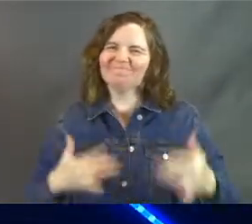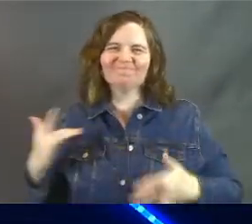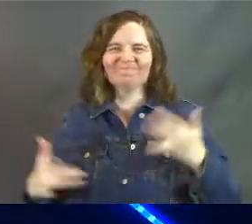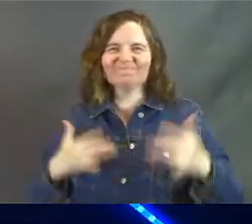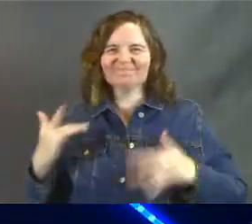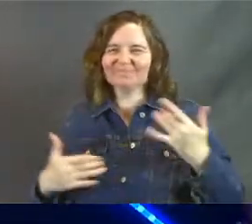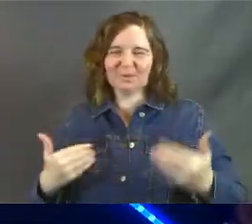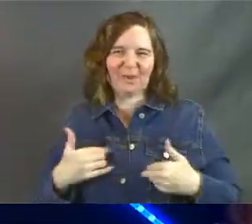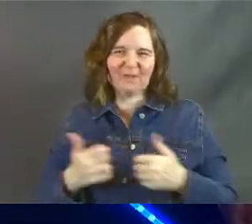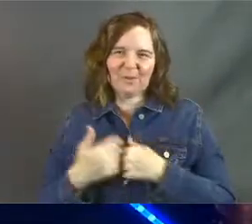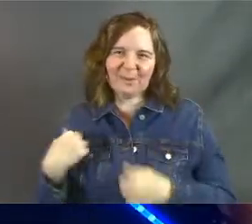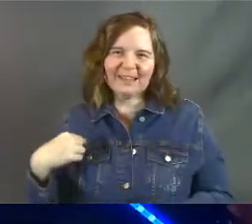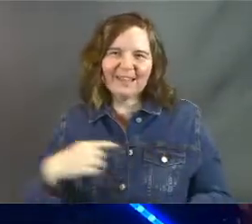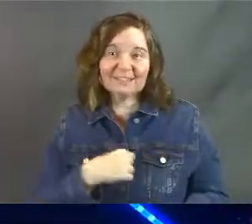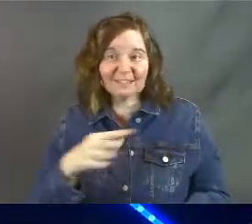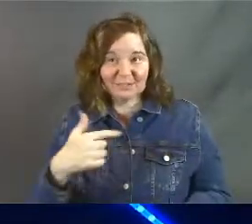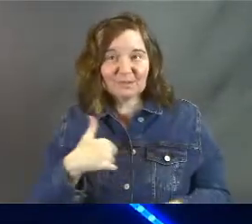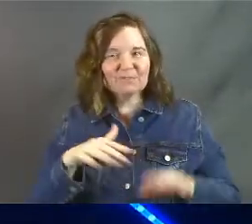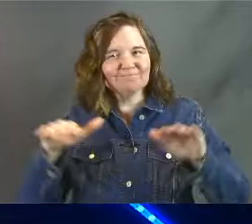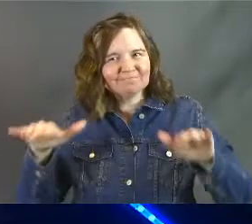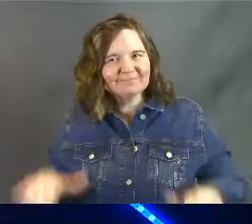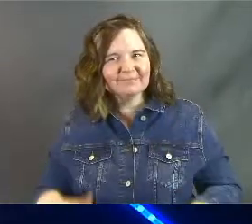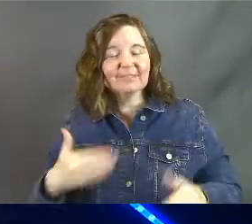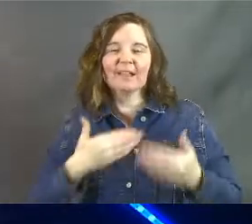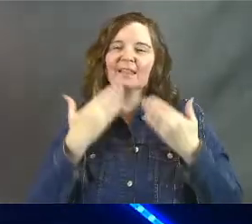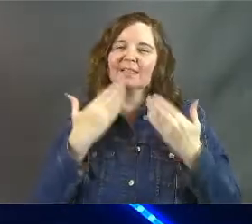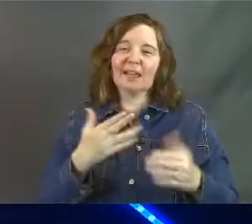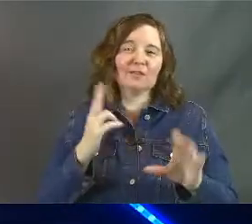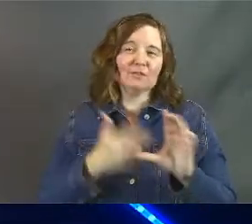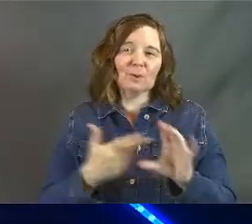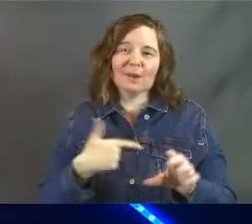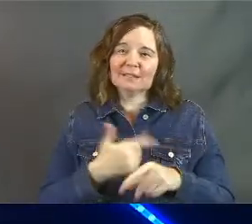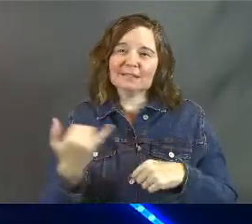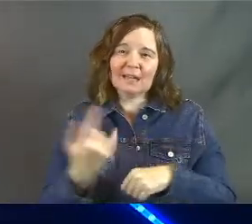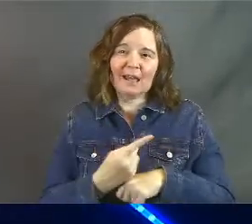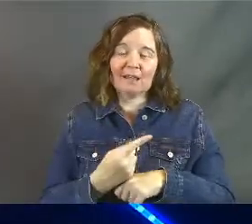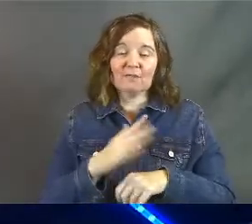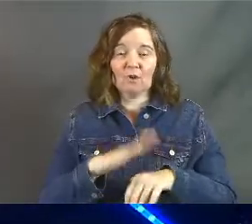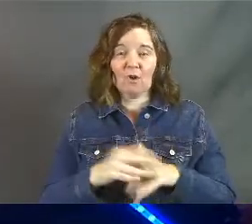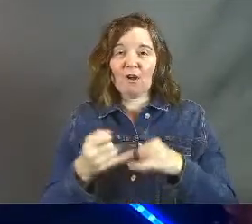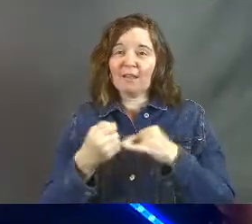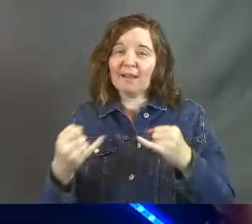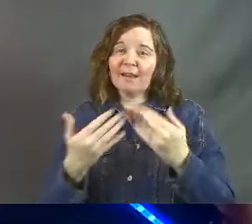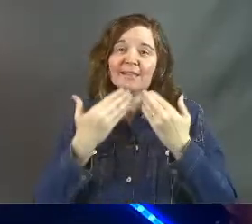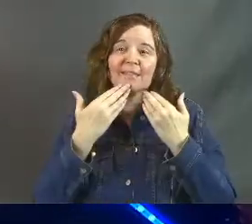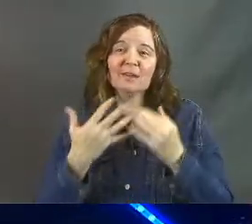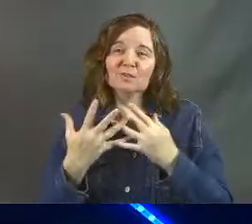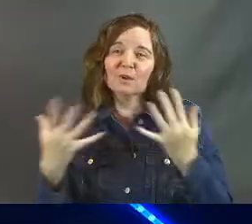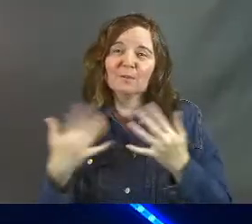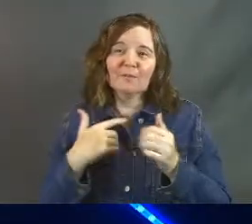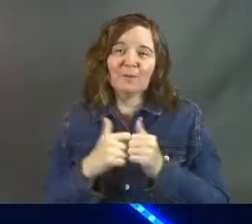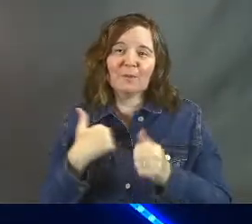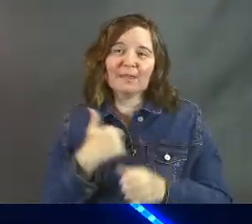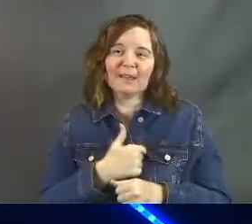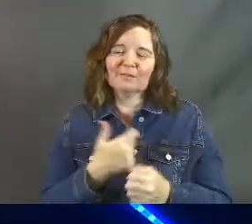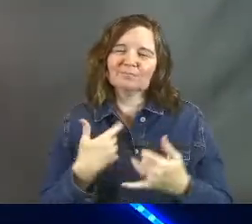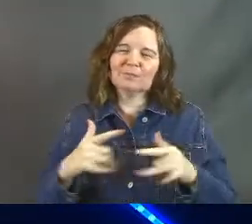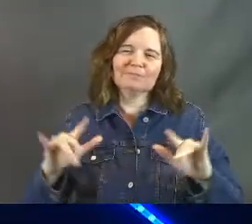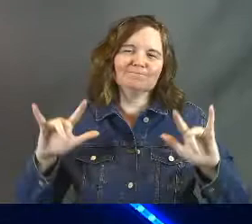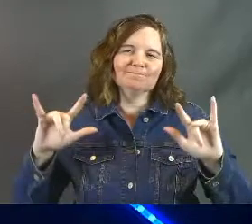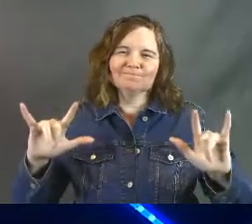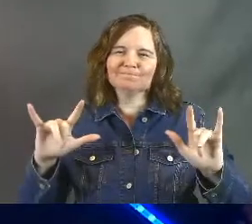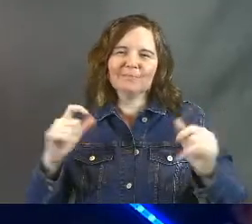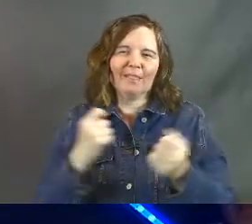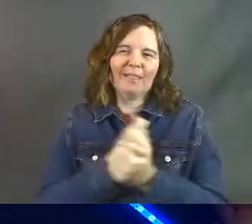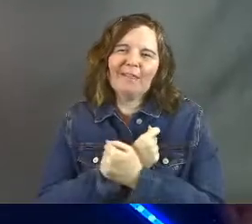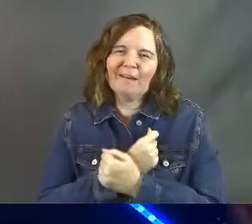so excited to have you with us. You guys can take your seats again. Thank you for joining us today. If you are online, thank you so much for being with us. We love you. We